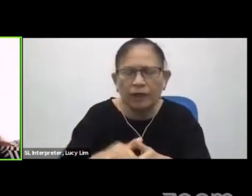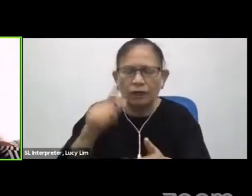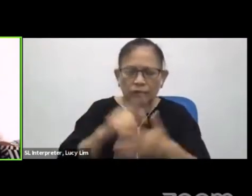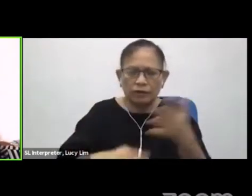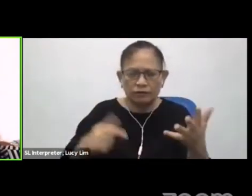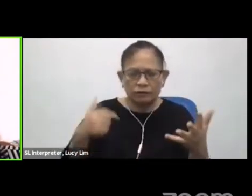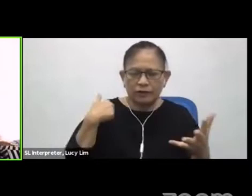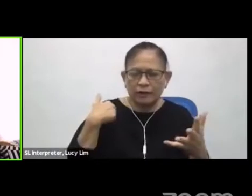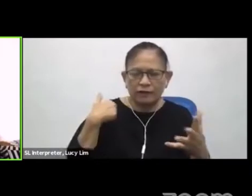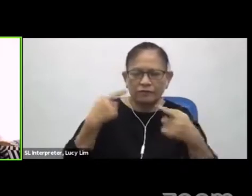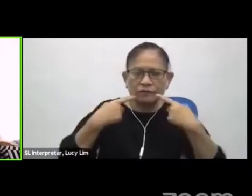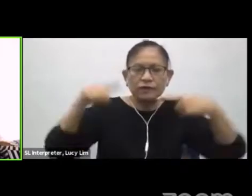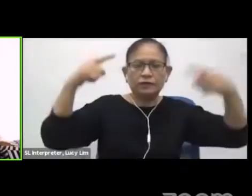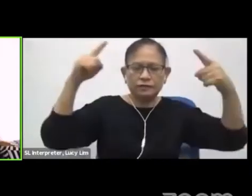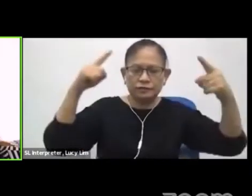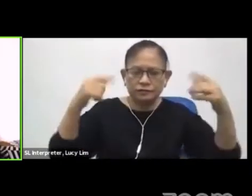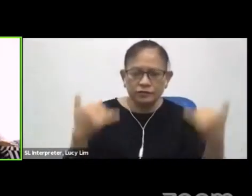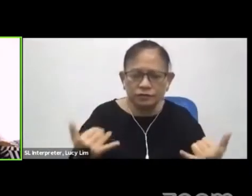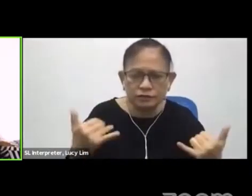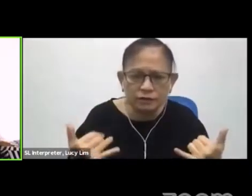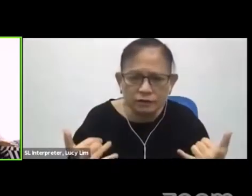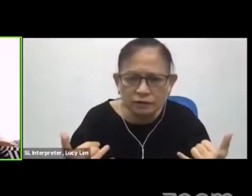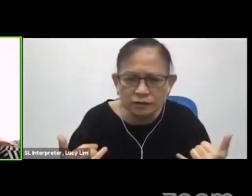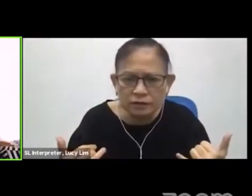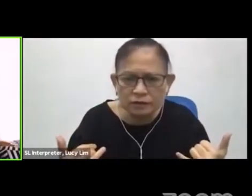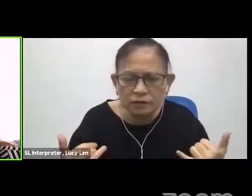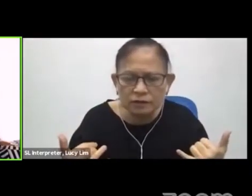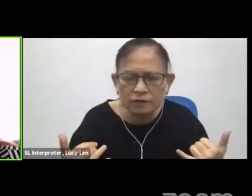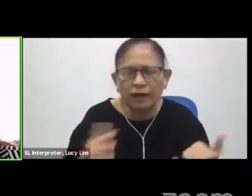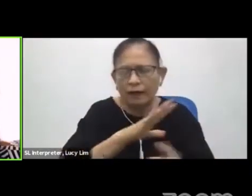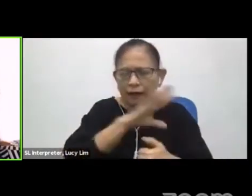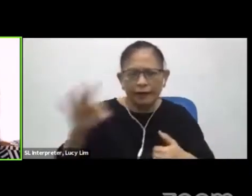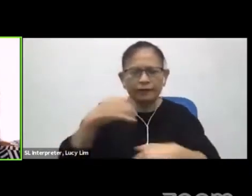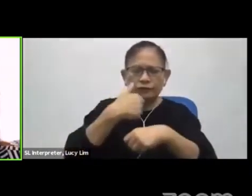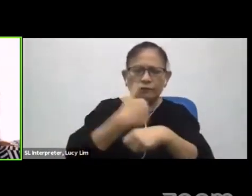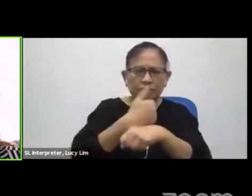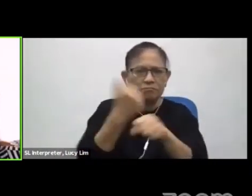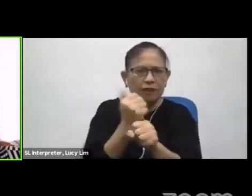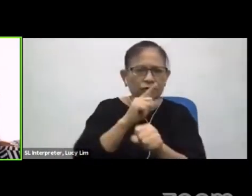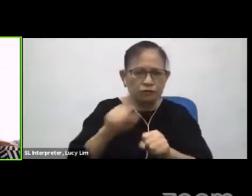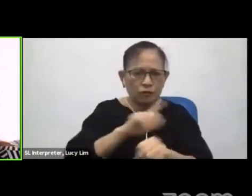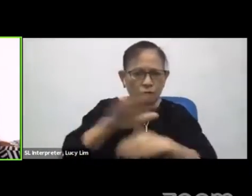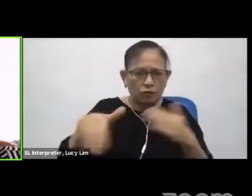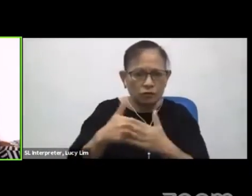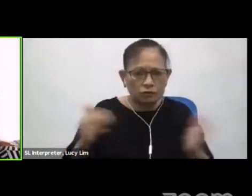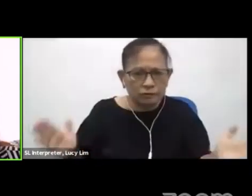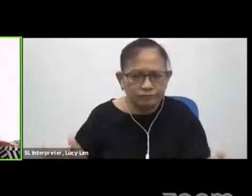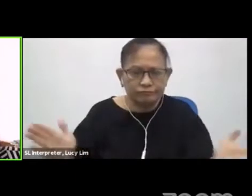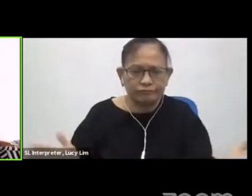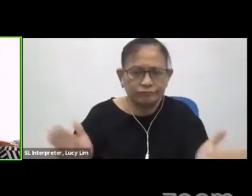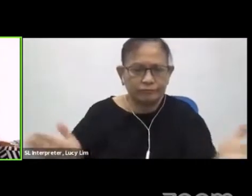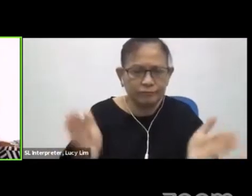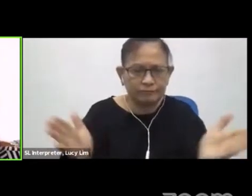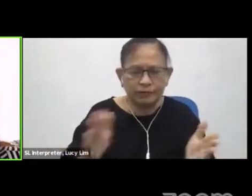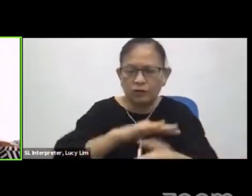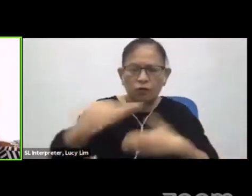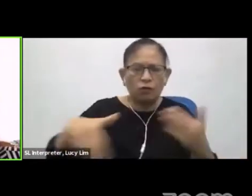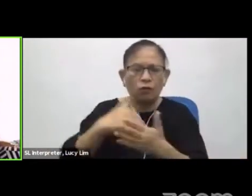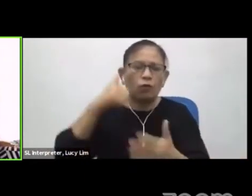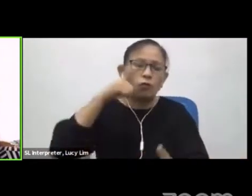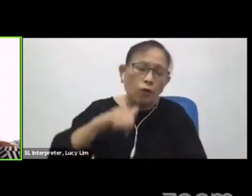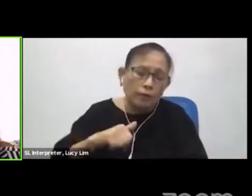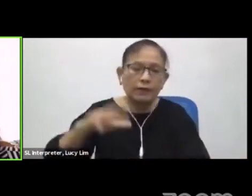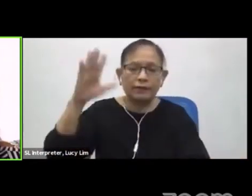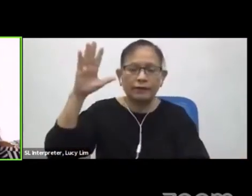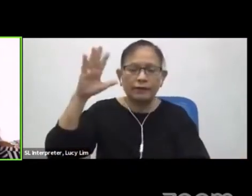and to mainstream into our every initiative in our lives as much as possible. All women and all girls deserve